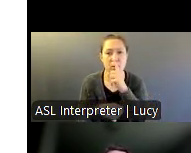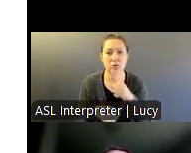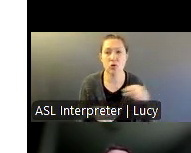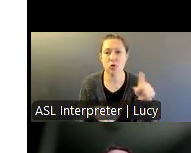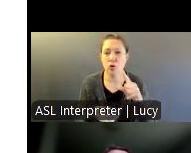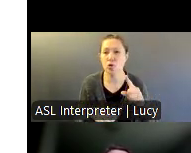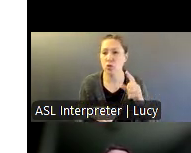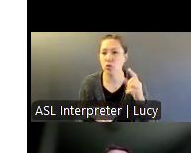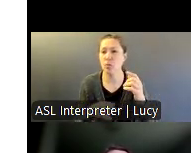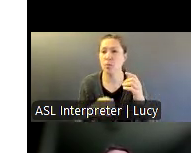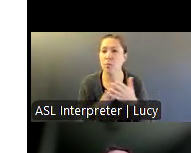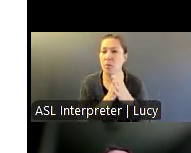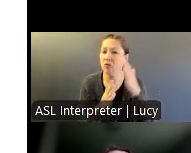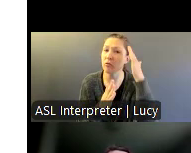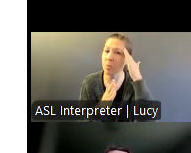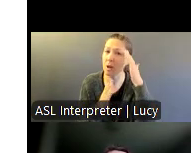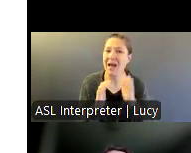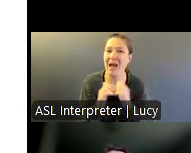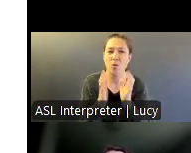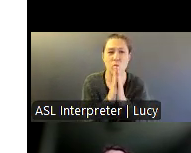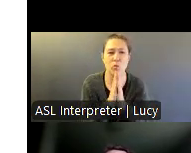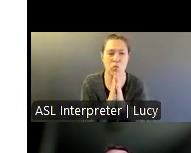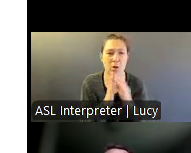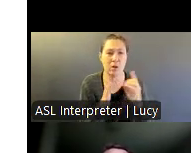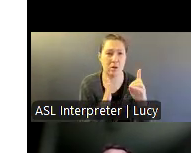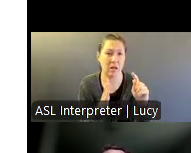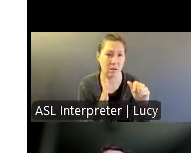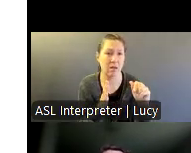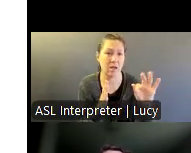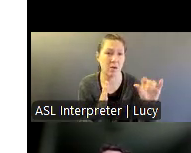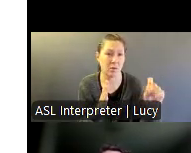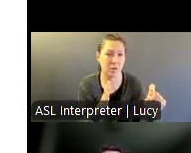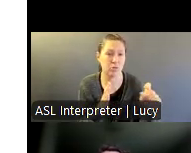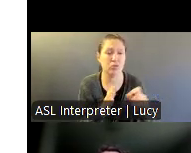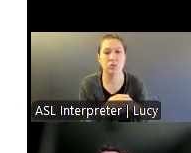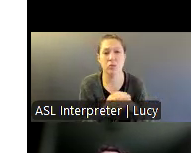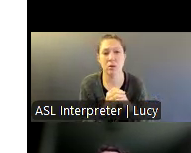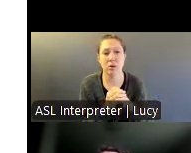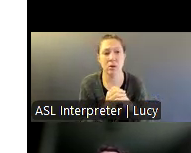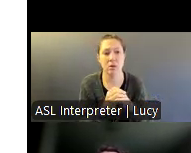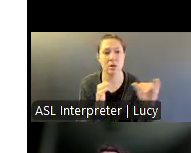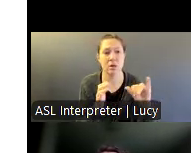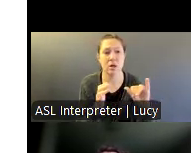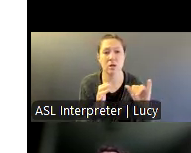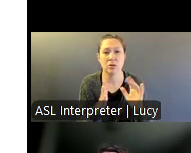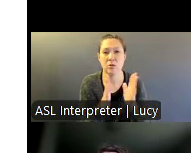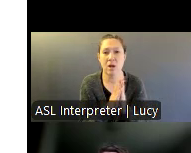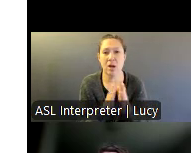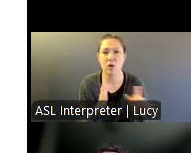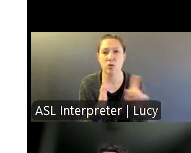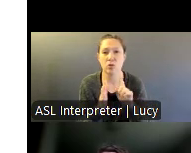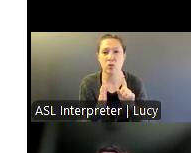to. And we'll ask you to fill out a